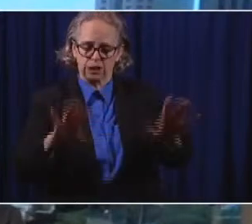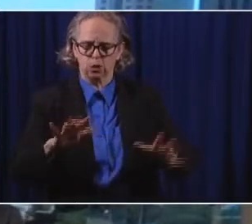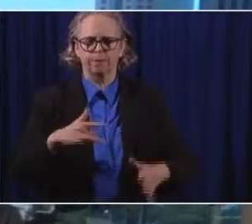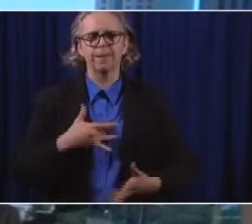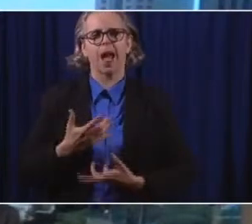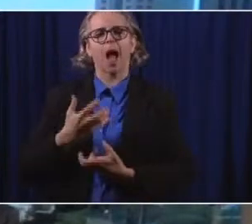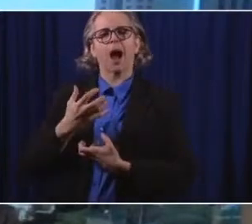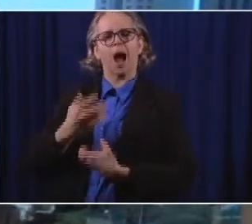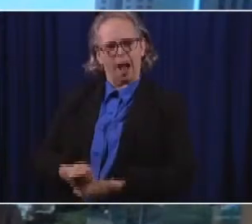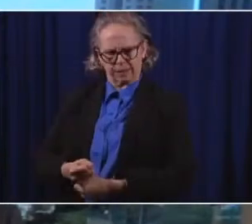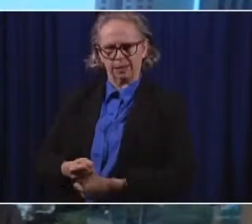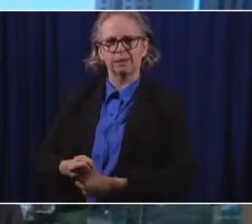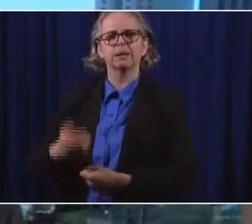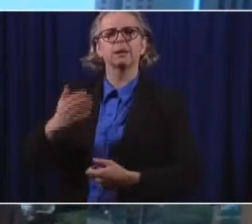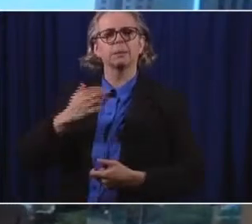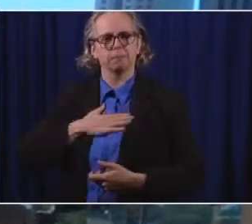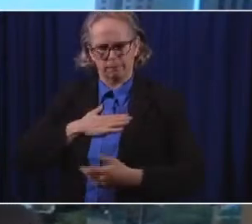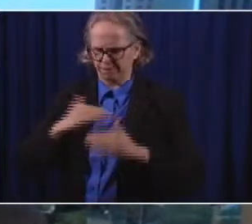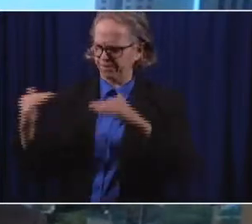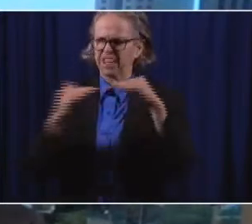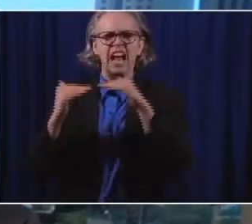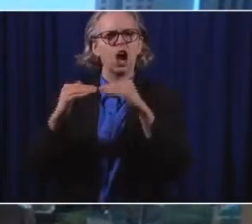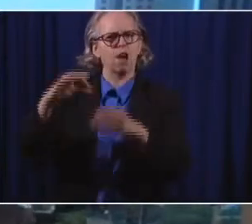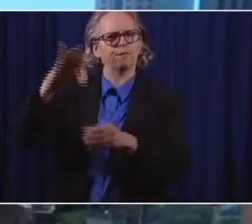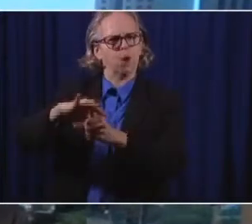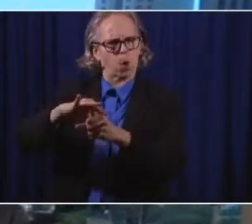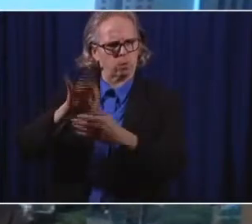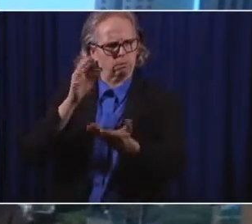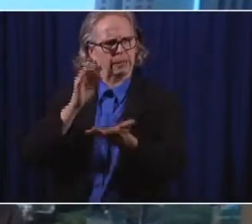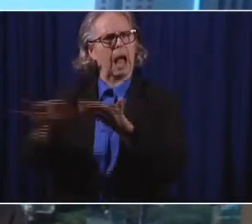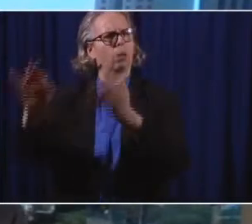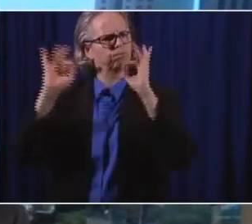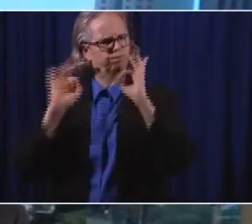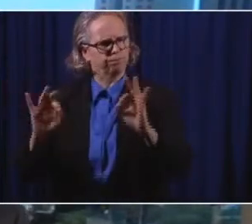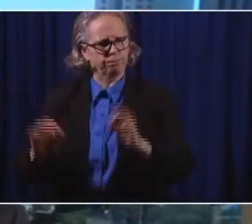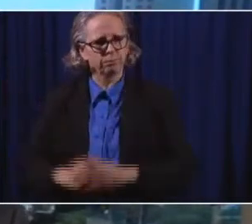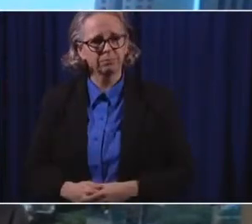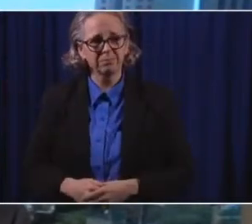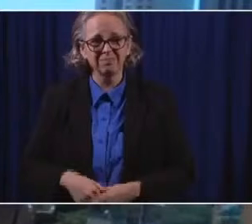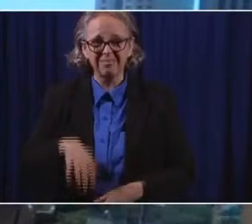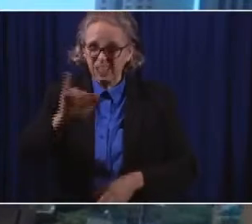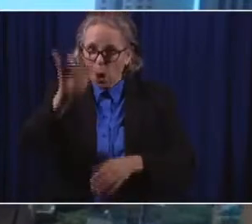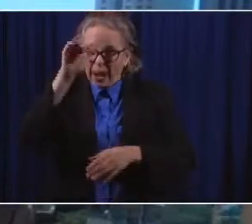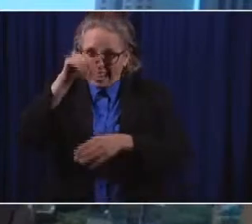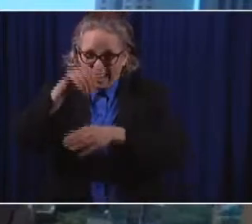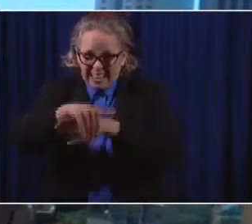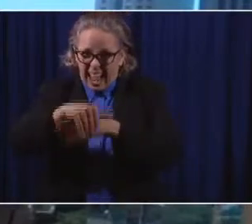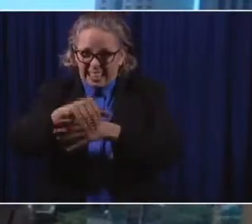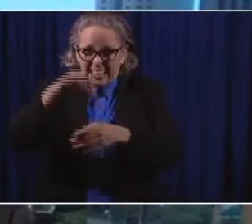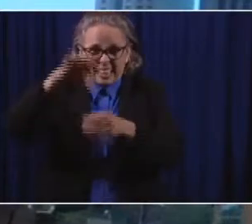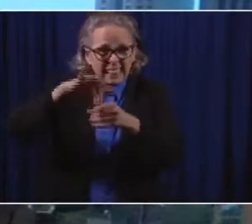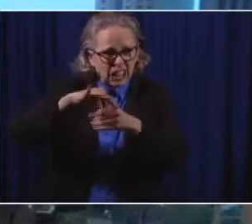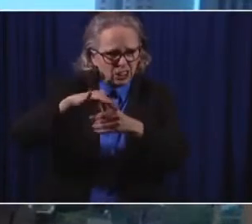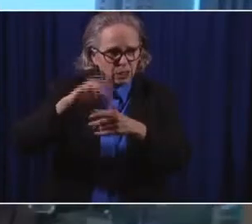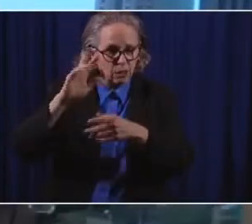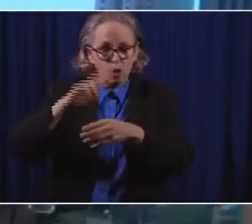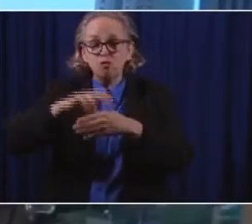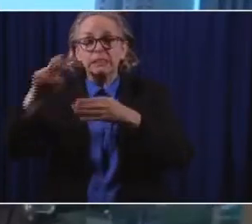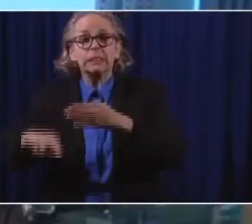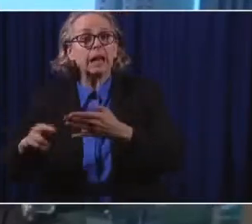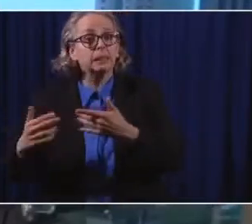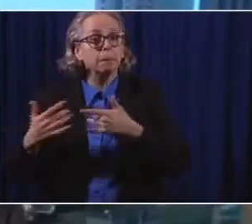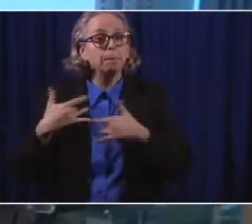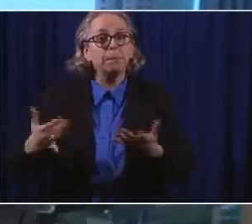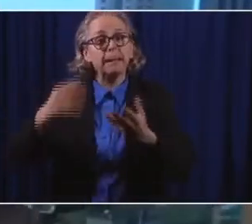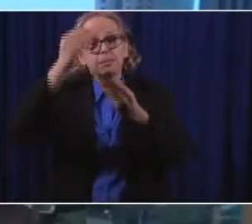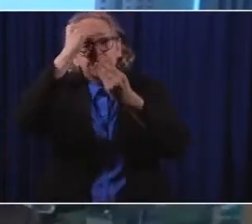night results. We always report an unofficial result on election night. Now, what does that mean? That means we report every early vote, every absentee vote,